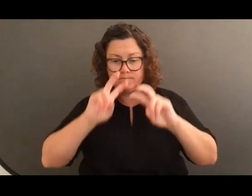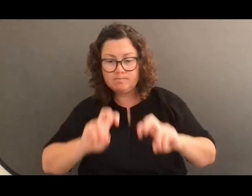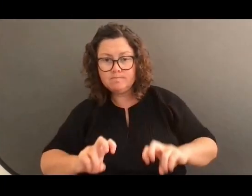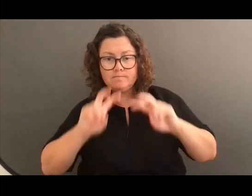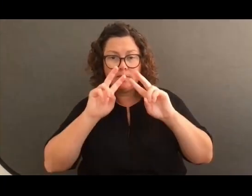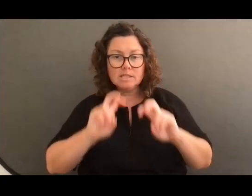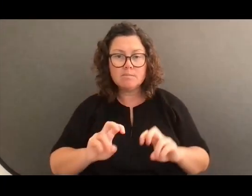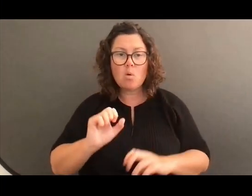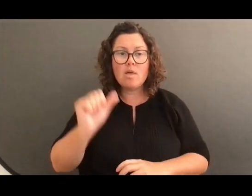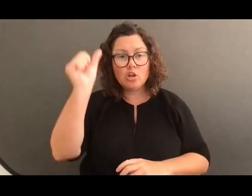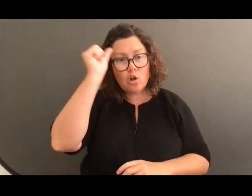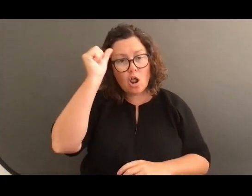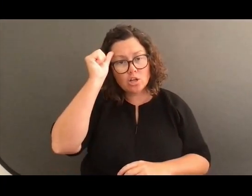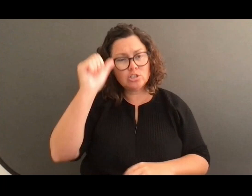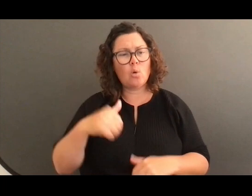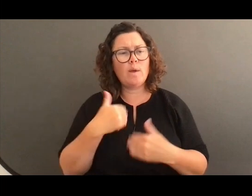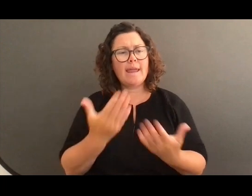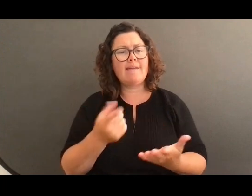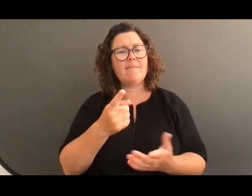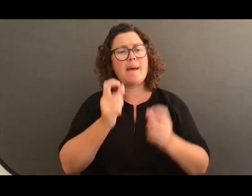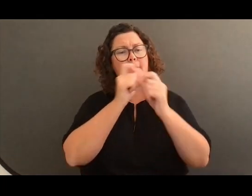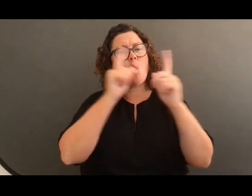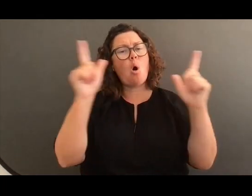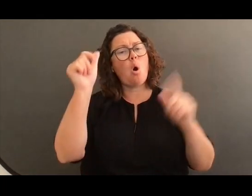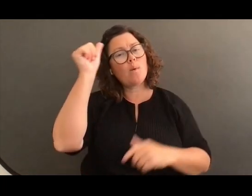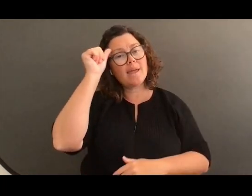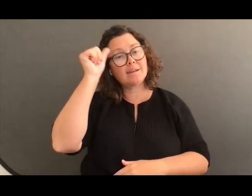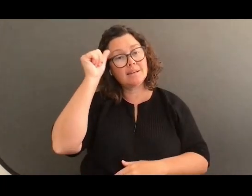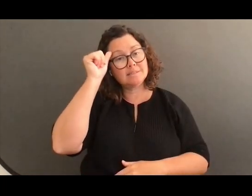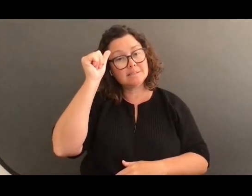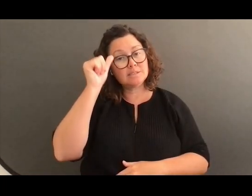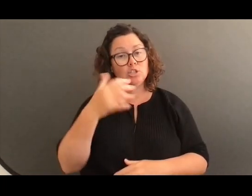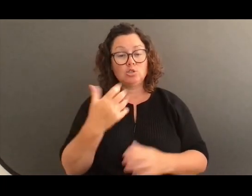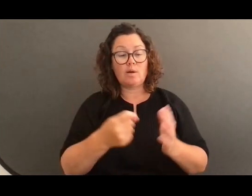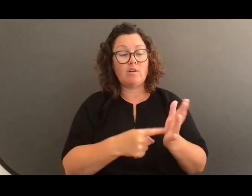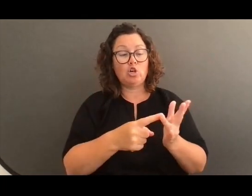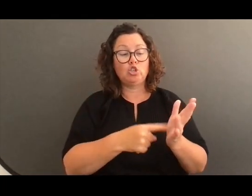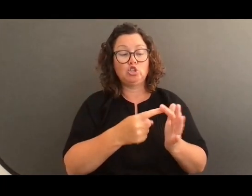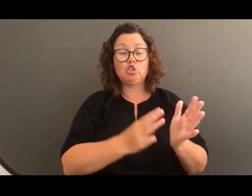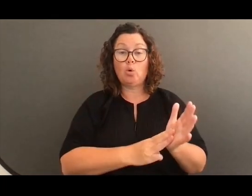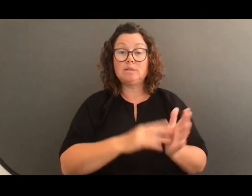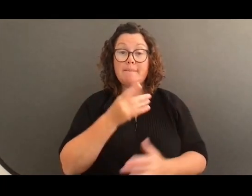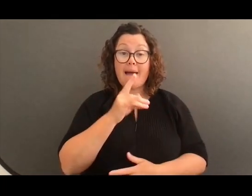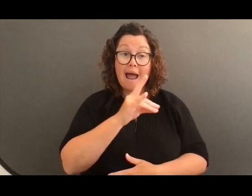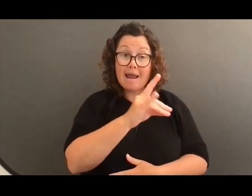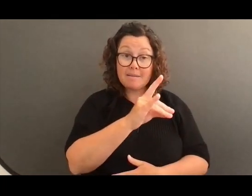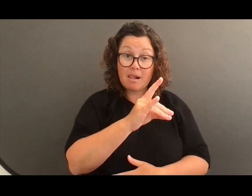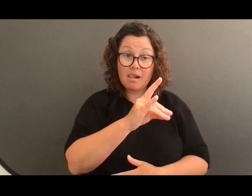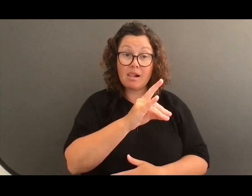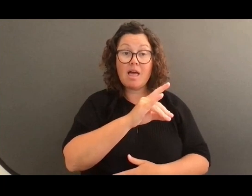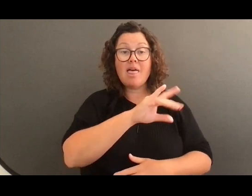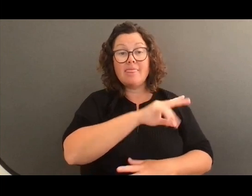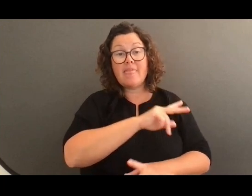And we raised awareness. So we took the concept of a totem animal, but we applied it to today's contemporary context of